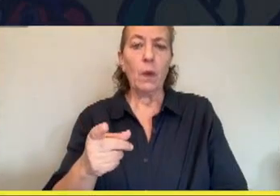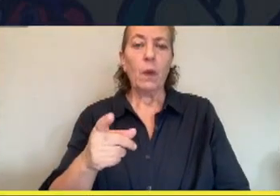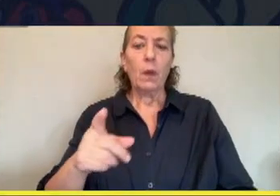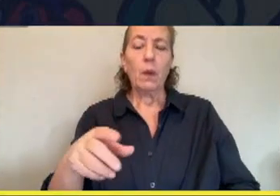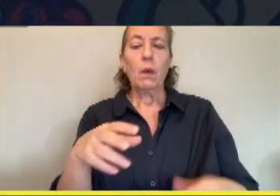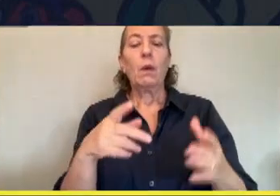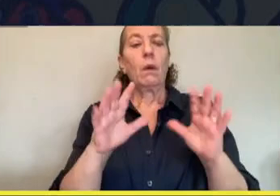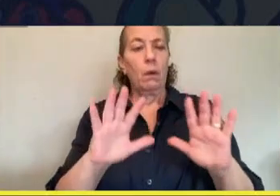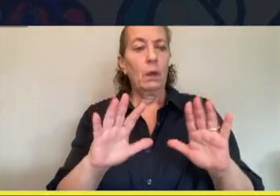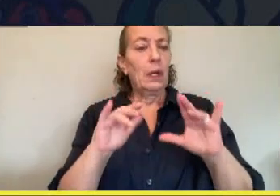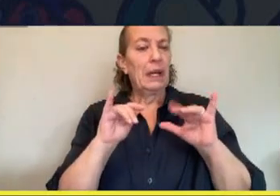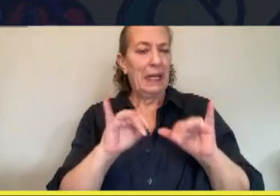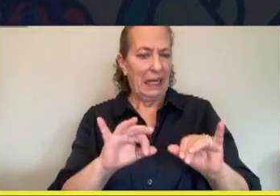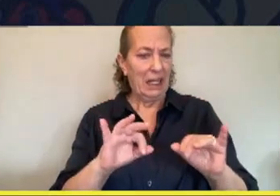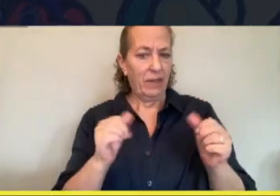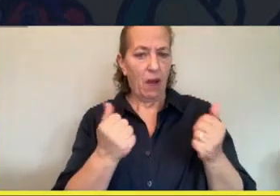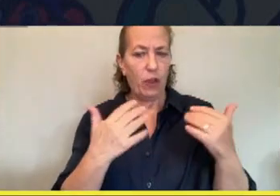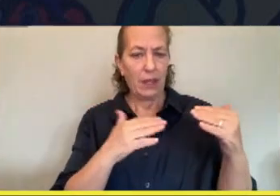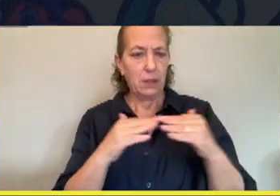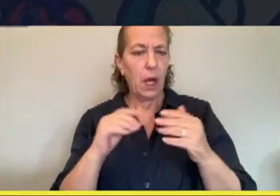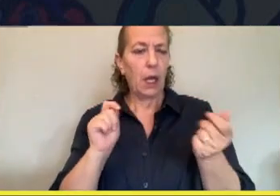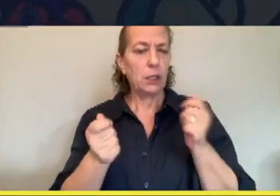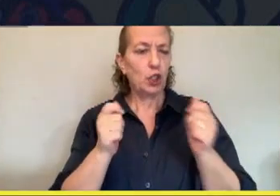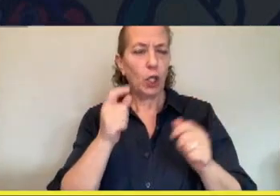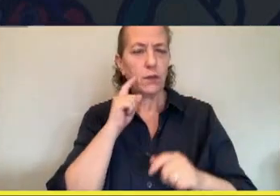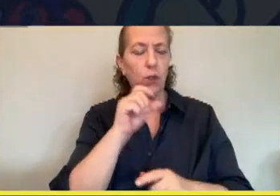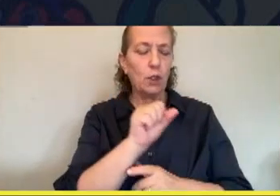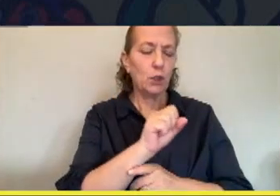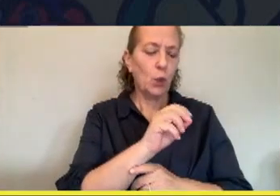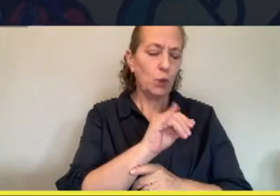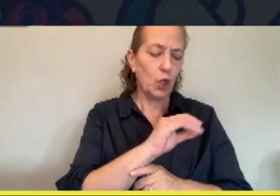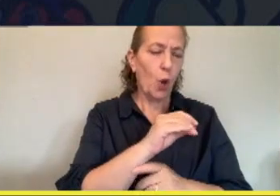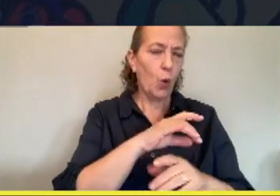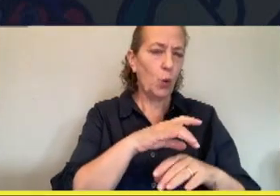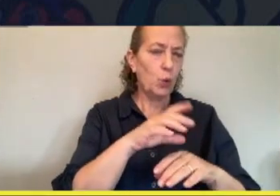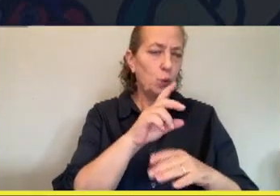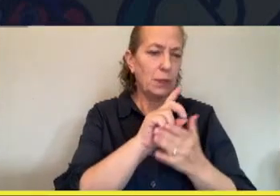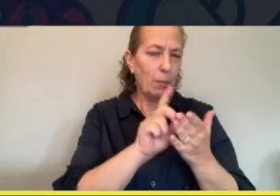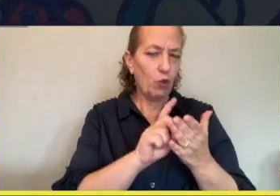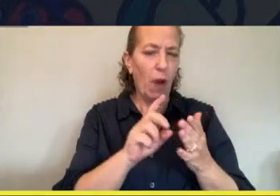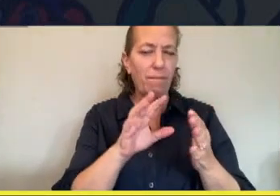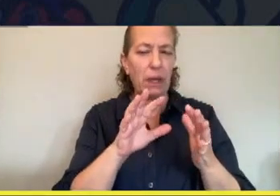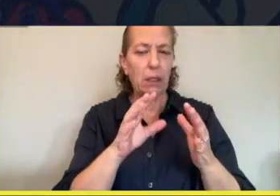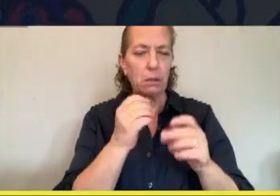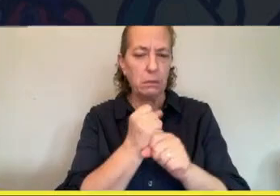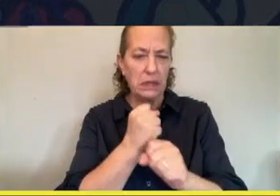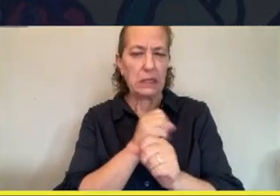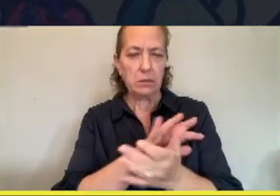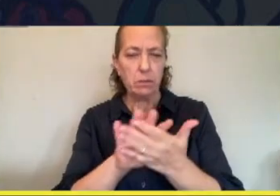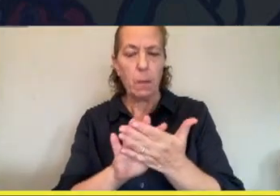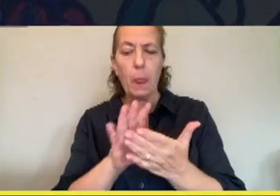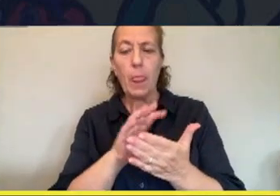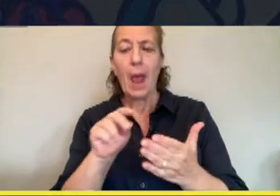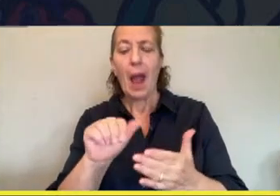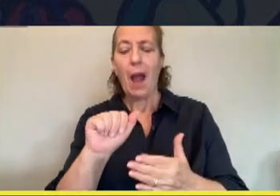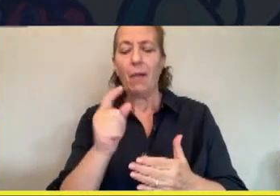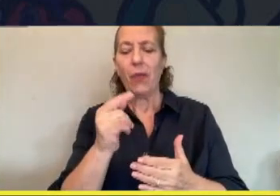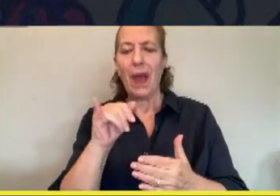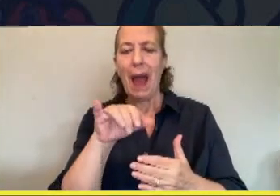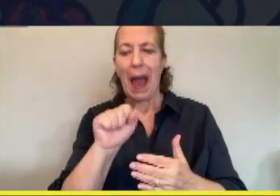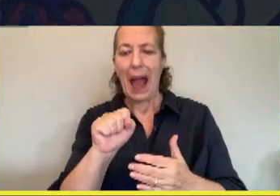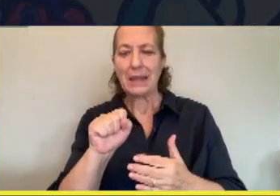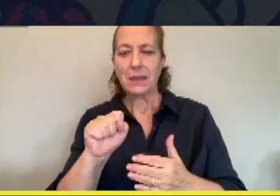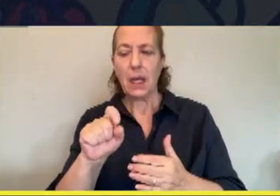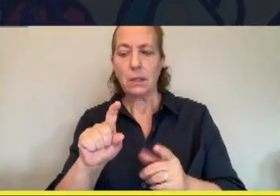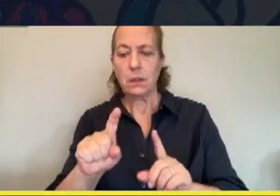equal and adjusting for sociodemographic characteristics, and also highlighted here the access to virtual medical appointments.